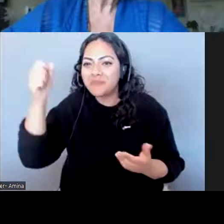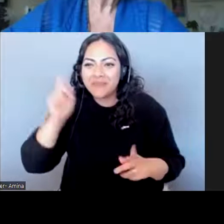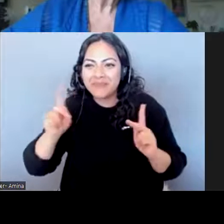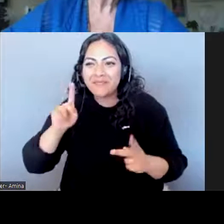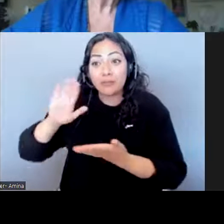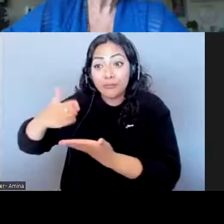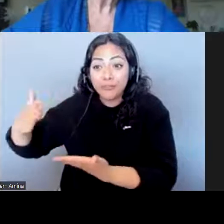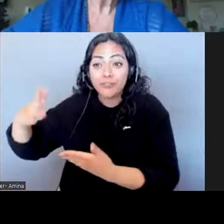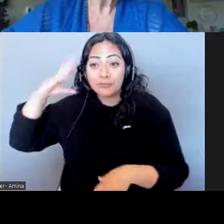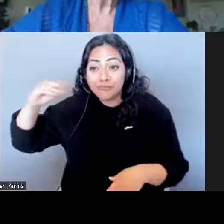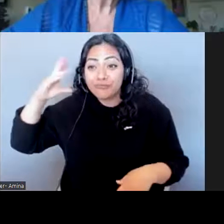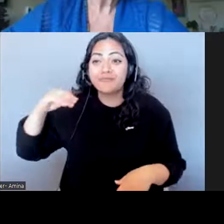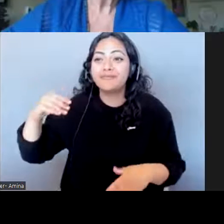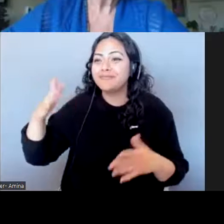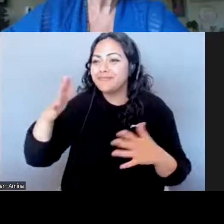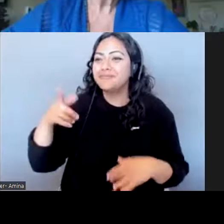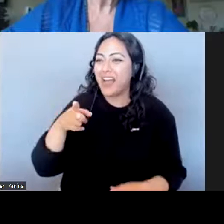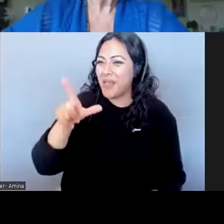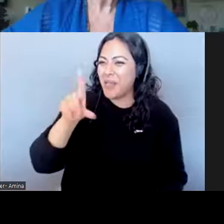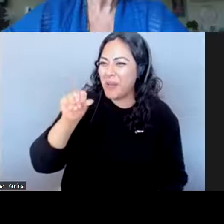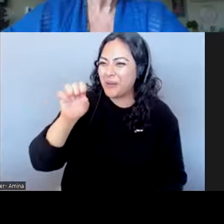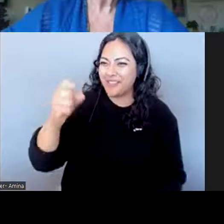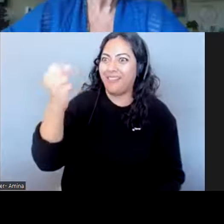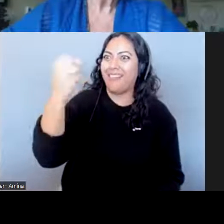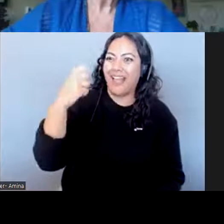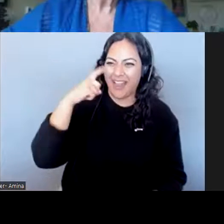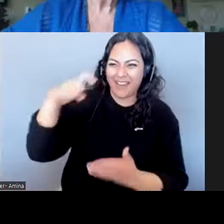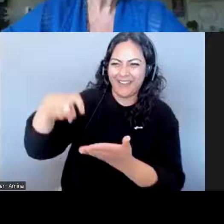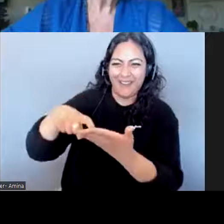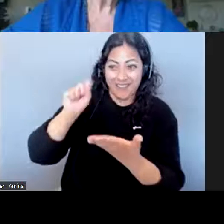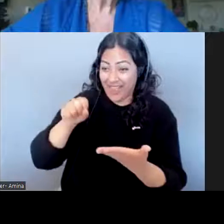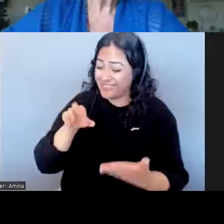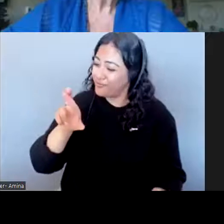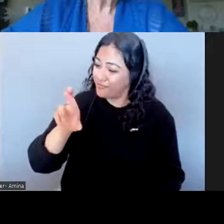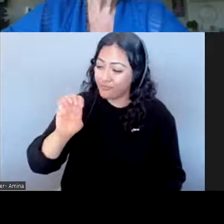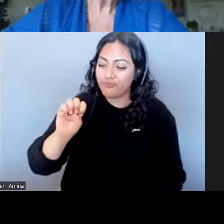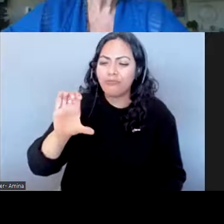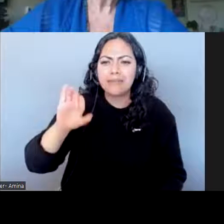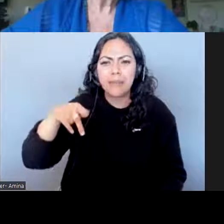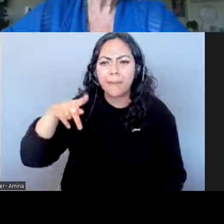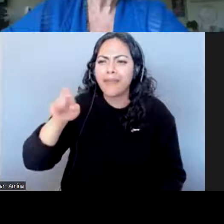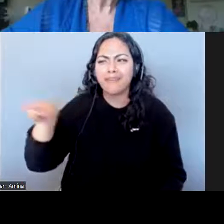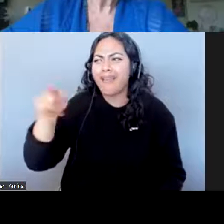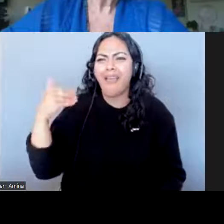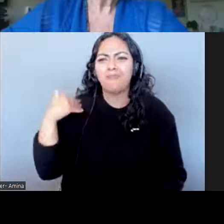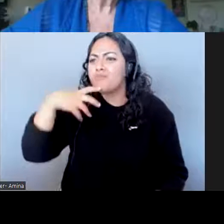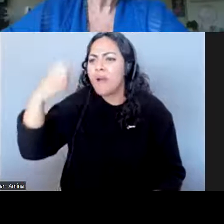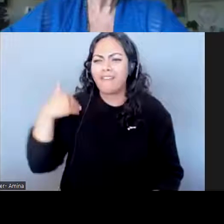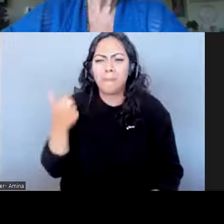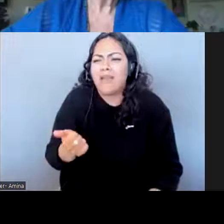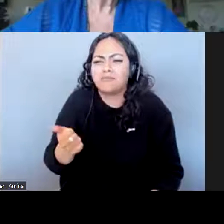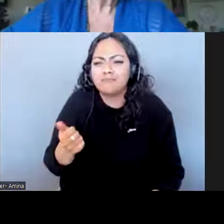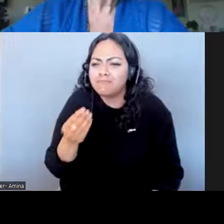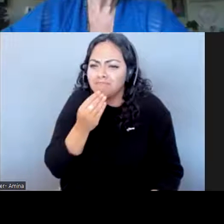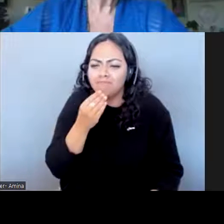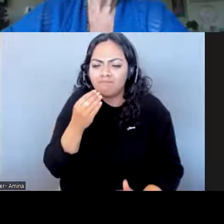Yes, sir. You have the best recipes out there. It's about molding the passion with the student. There's that word again, passion, and